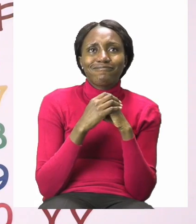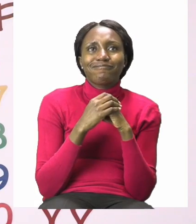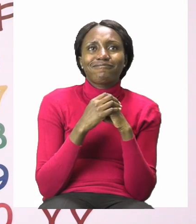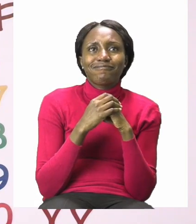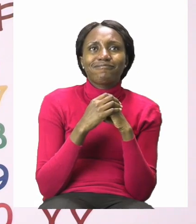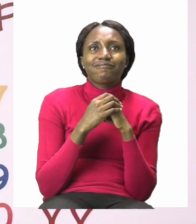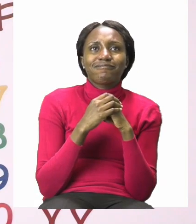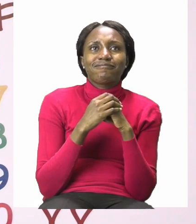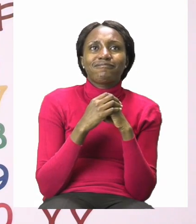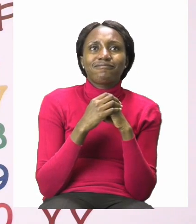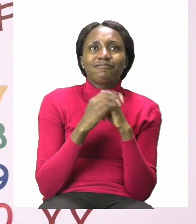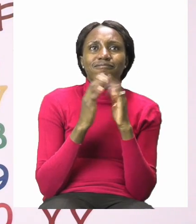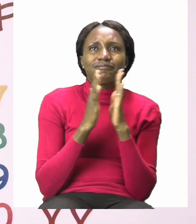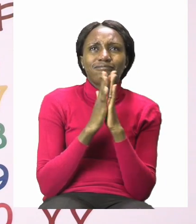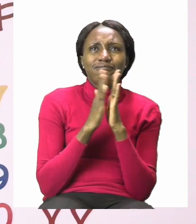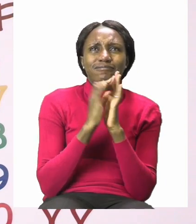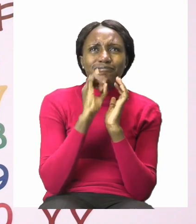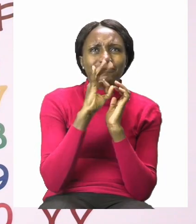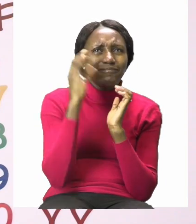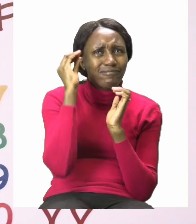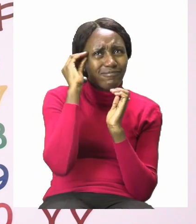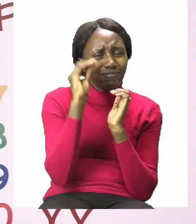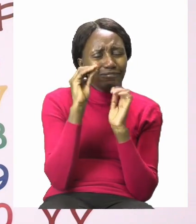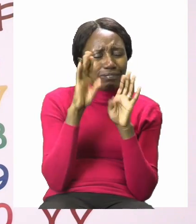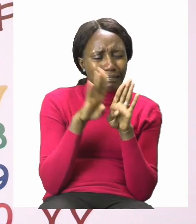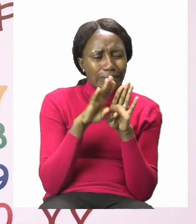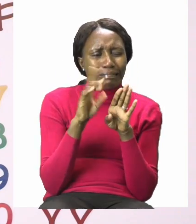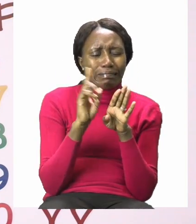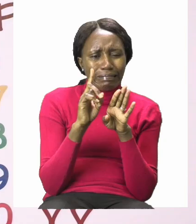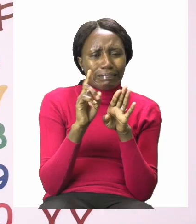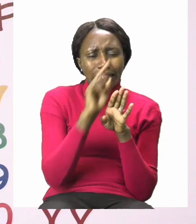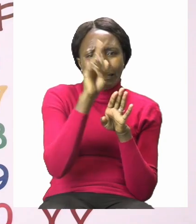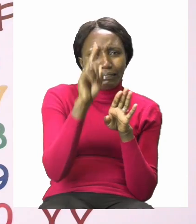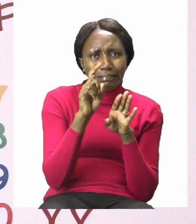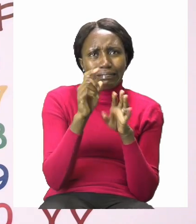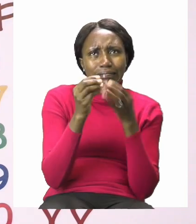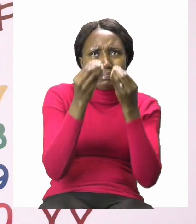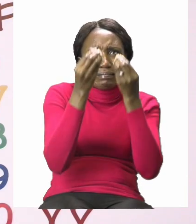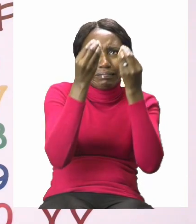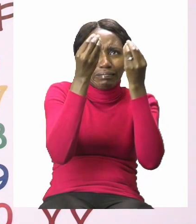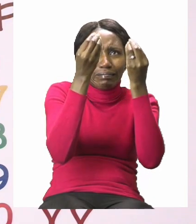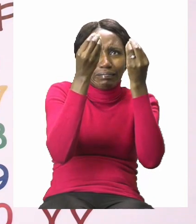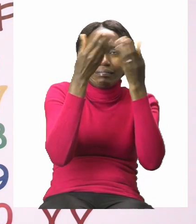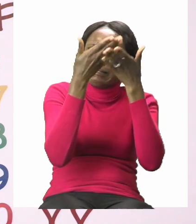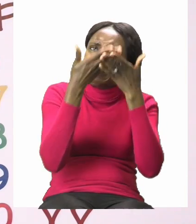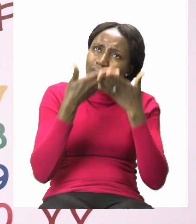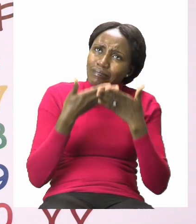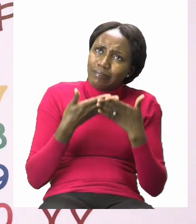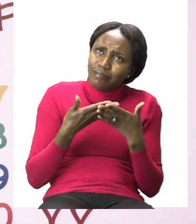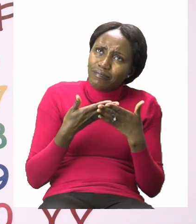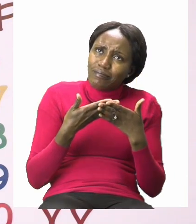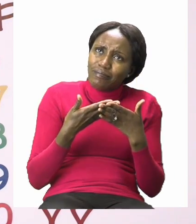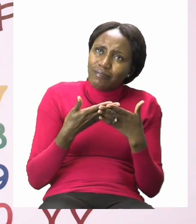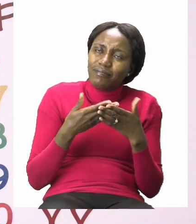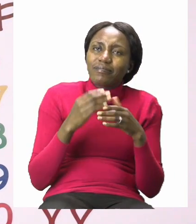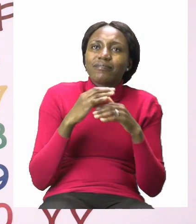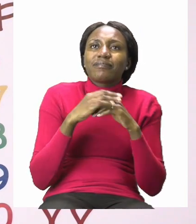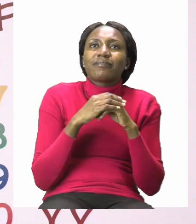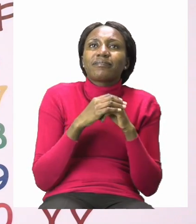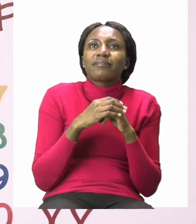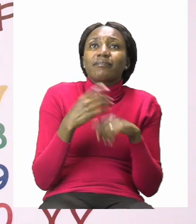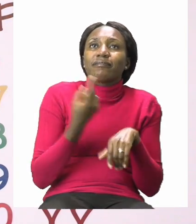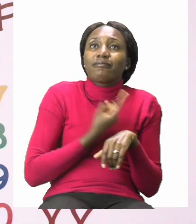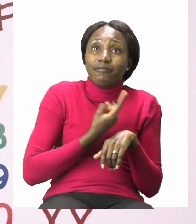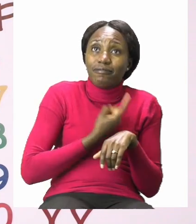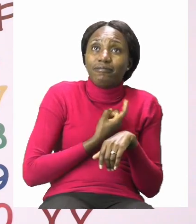Remember, if you're not sure what to do, you can always ask an adult for help. Just make sure that you finish